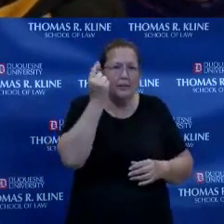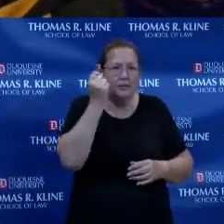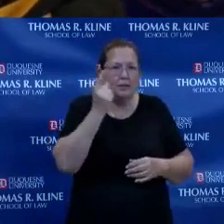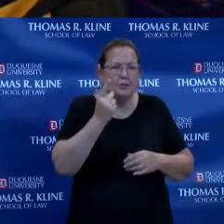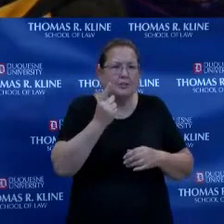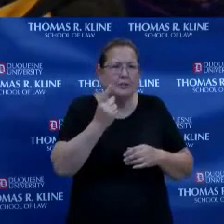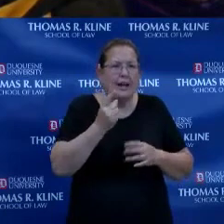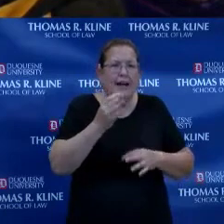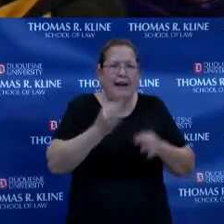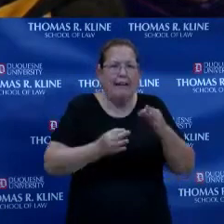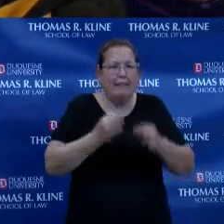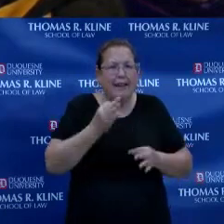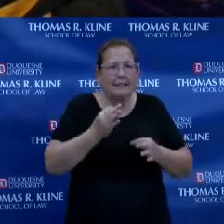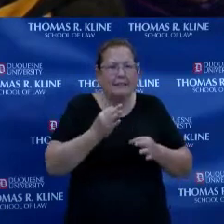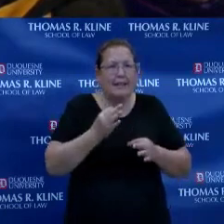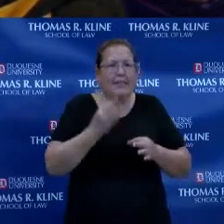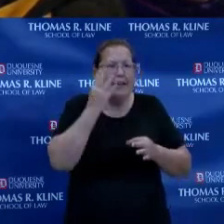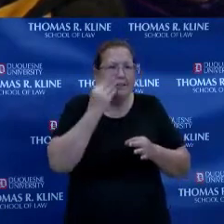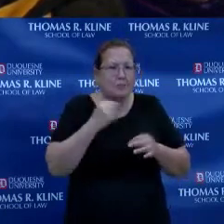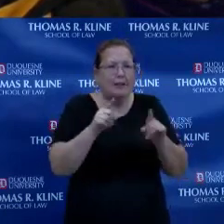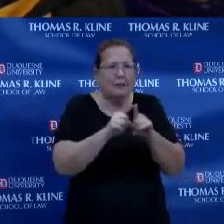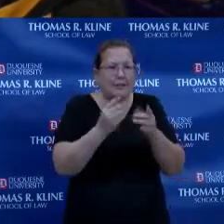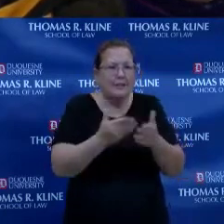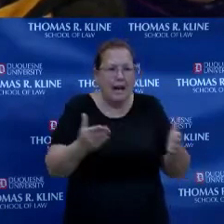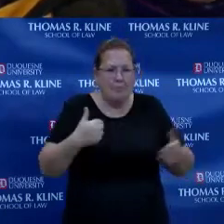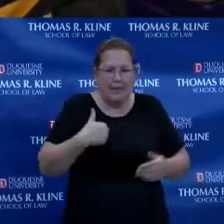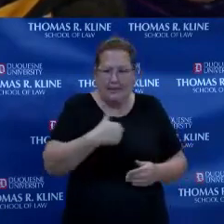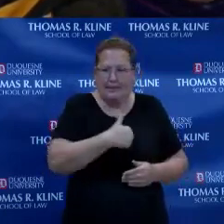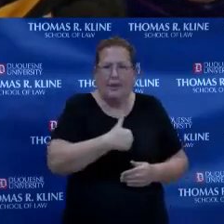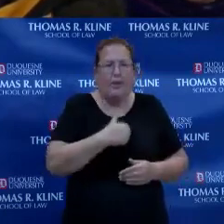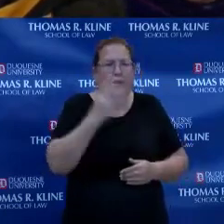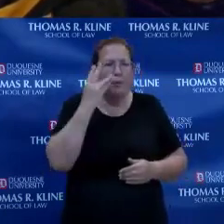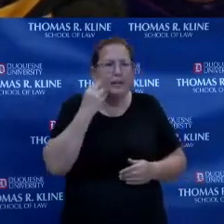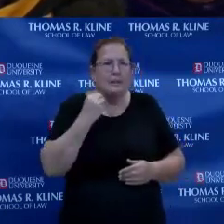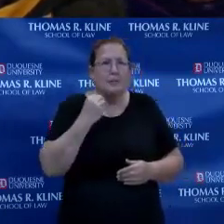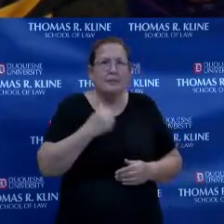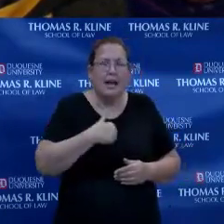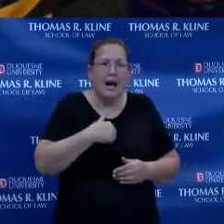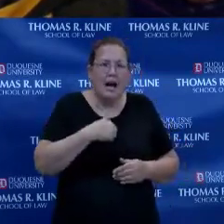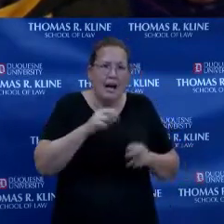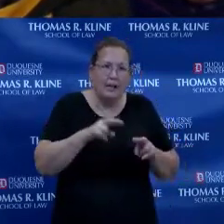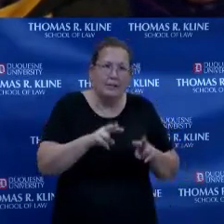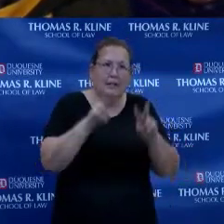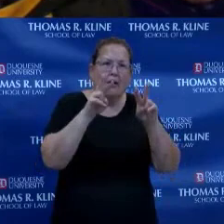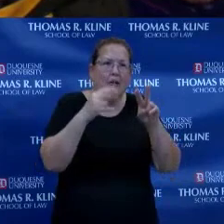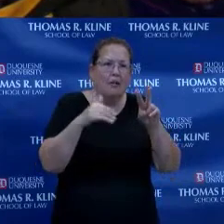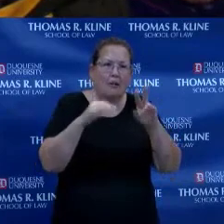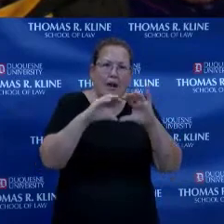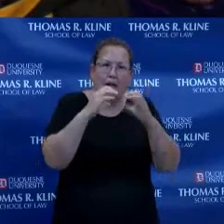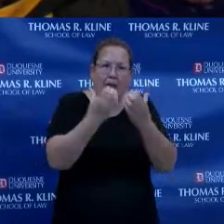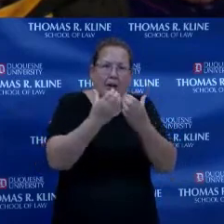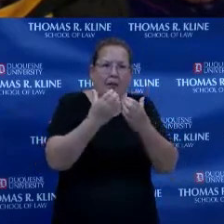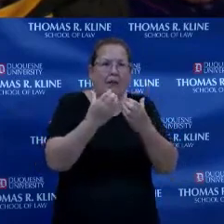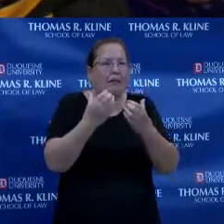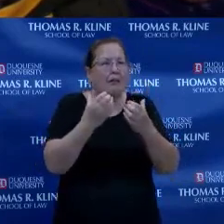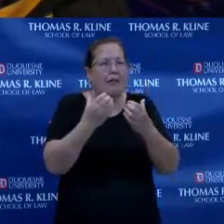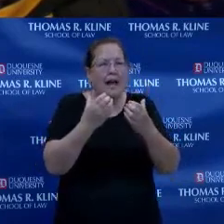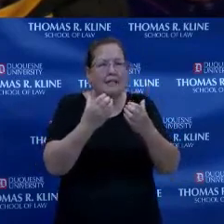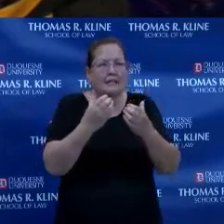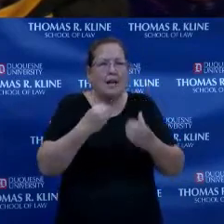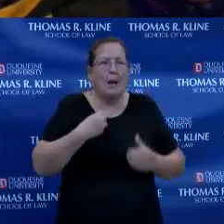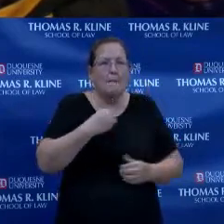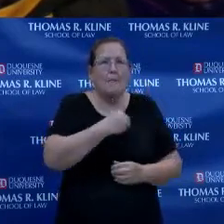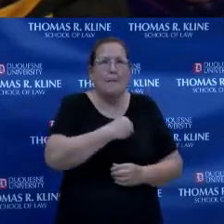walked in our shoes. I marvel at the strength of my classmates as I watched you beast through classes and